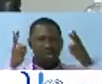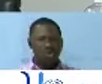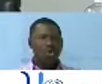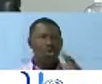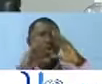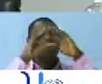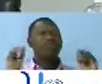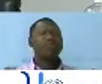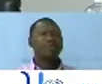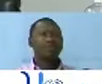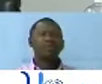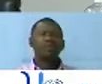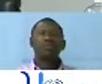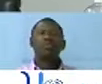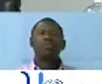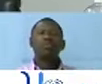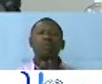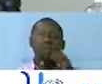prosecutors.